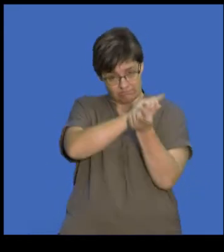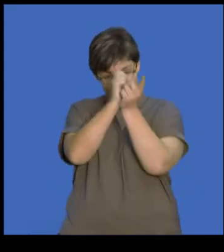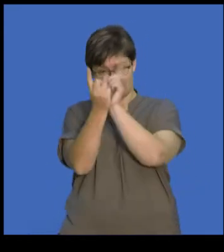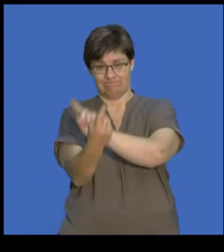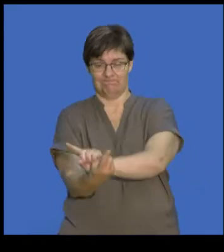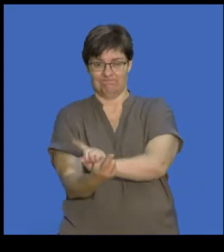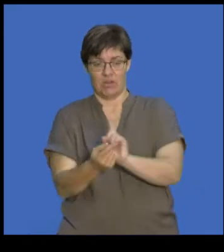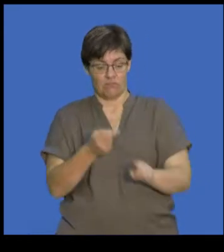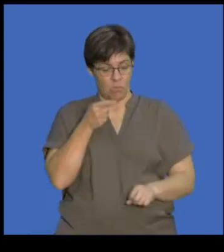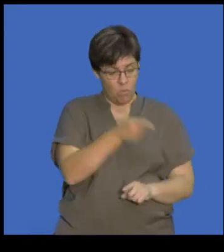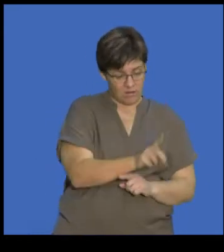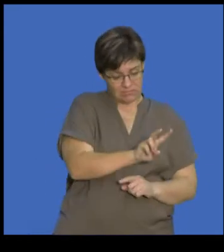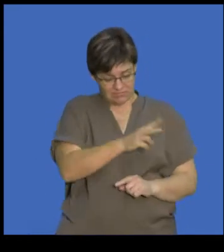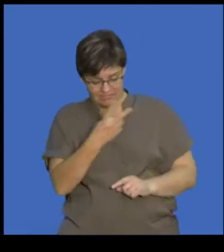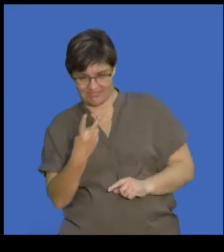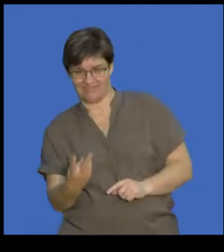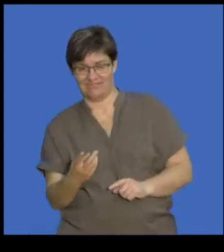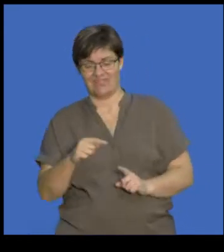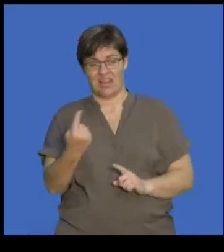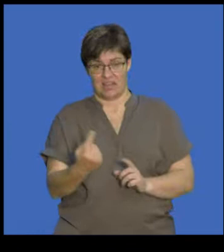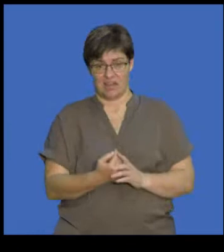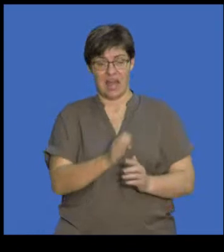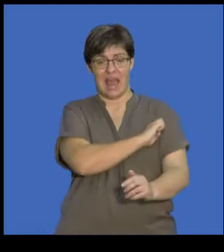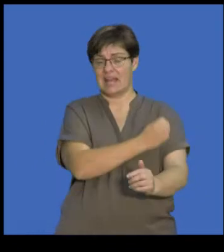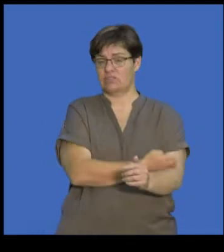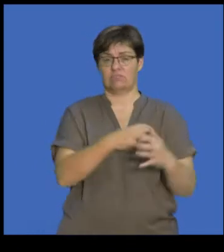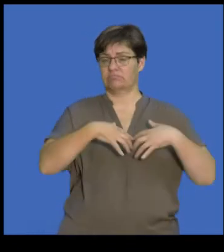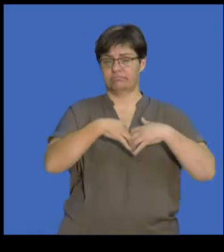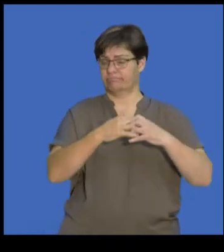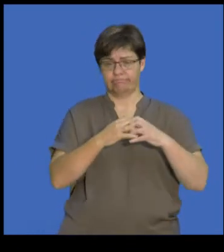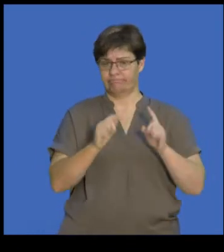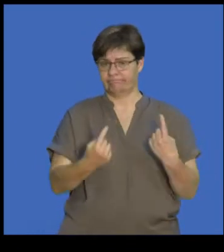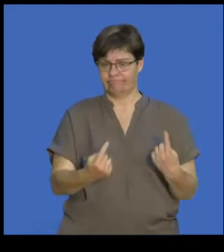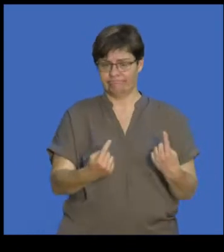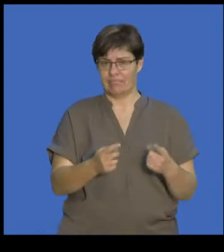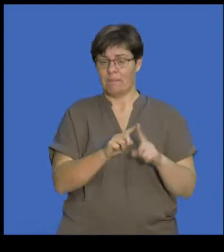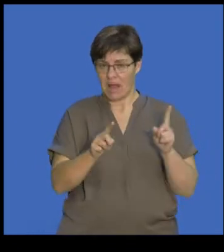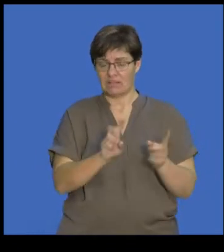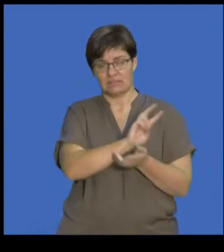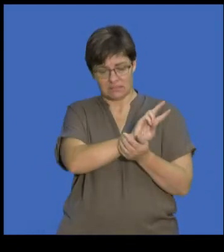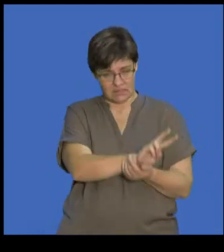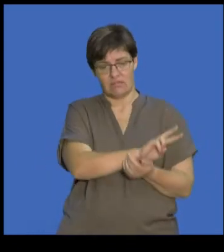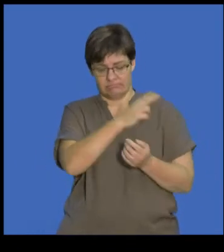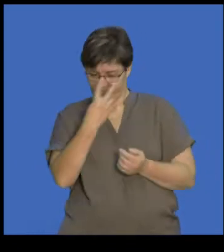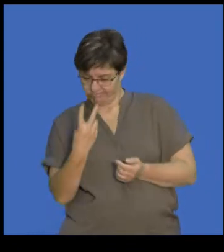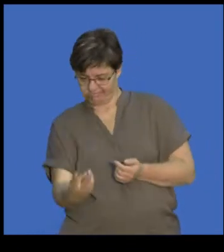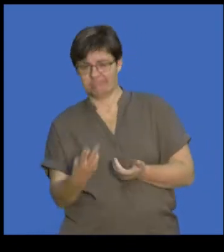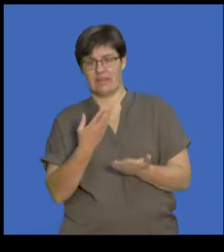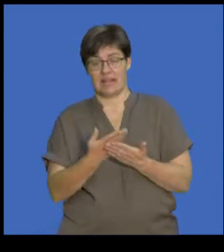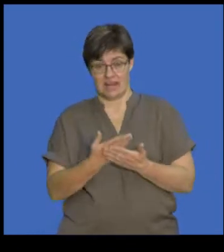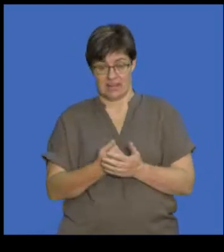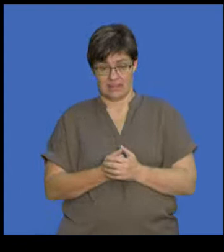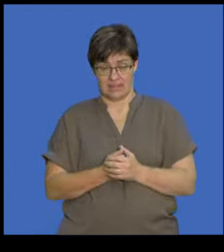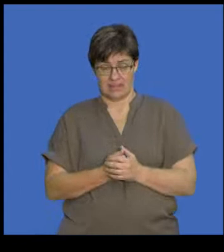transformed from one form to the other, because we know that energy cannot be created or destroyed, but it can be converted from one form to the